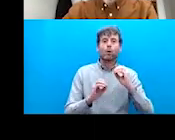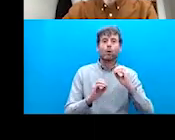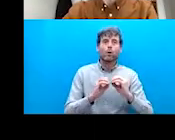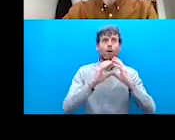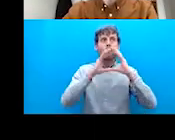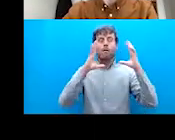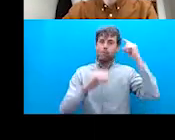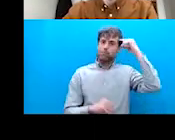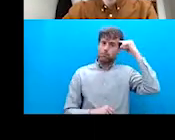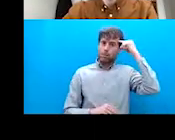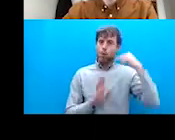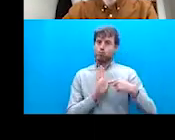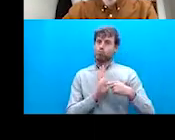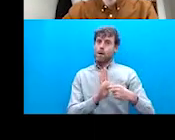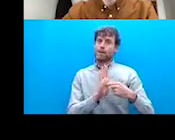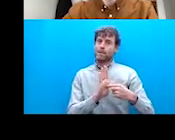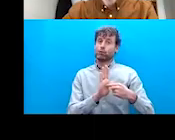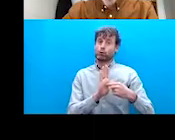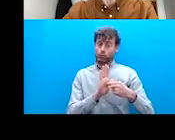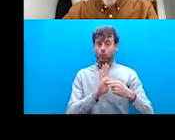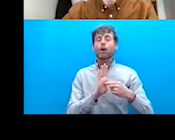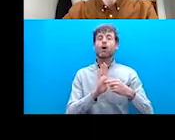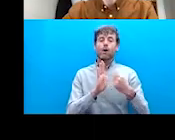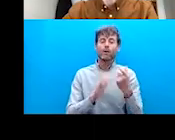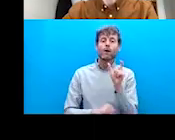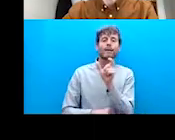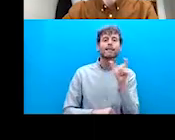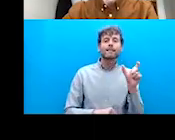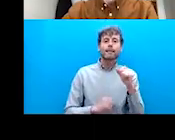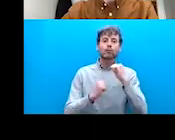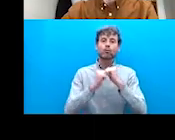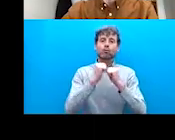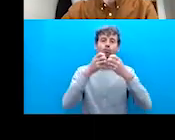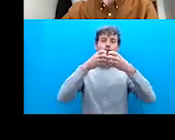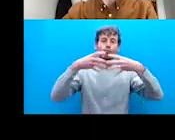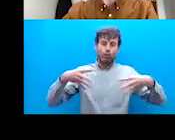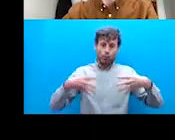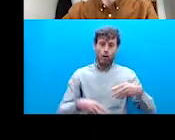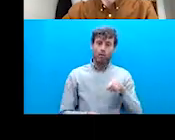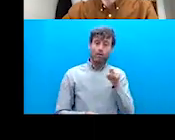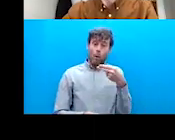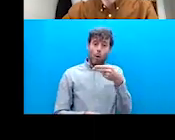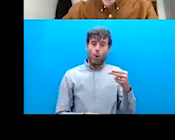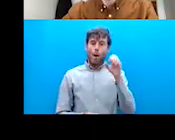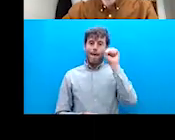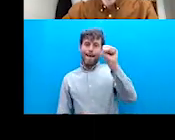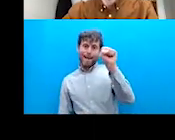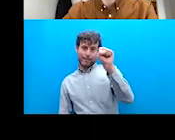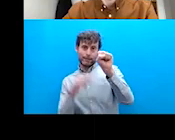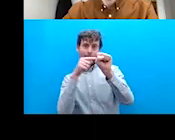a representation of syntactic structure. I call this S in the G stream. So you can think of this as a